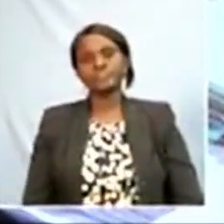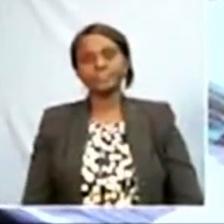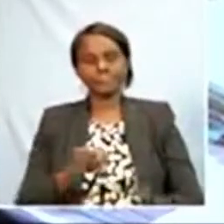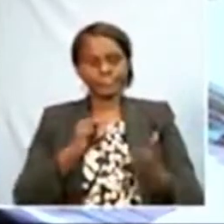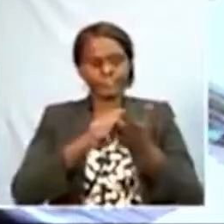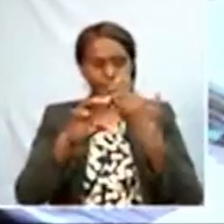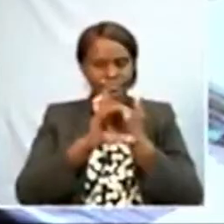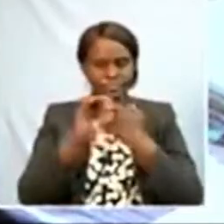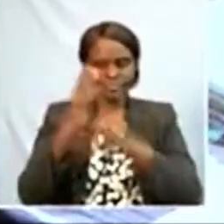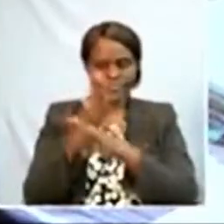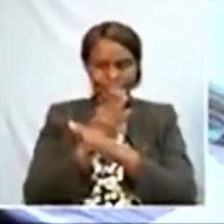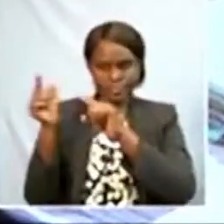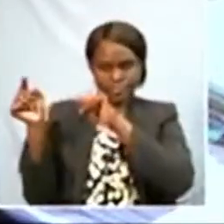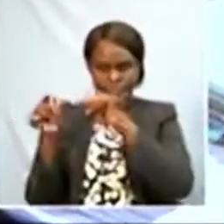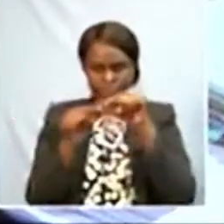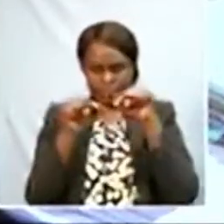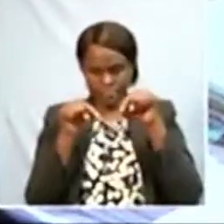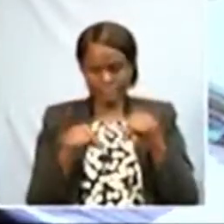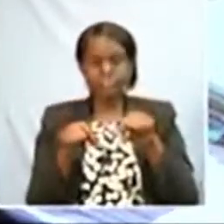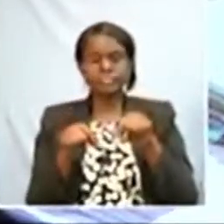March before coming here.